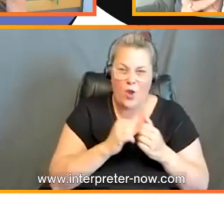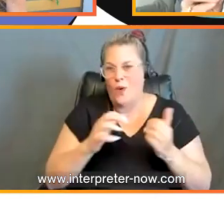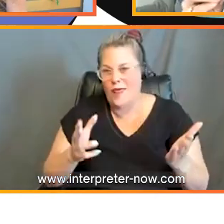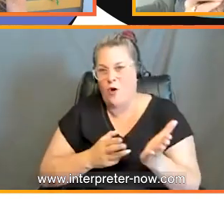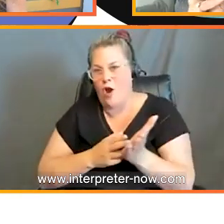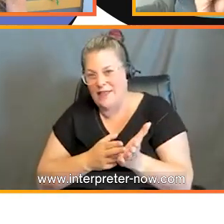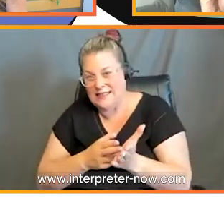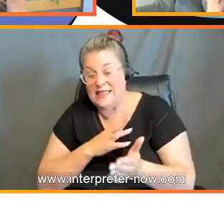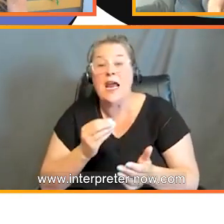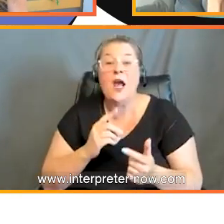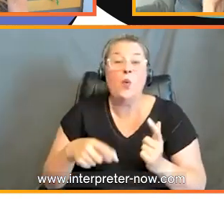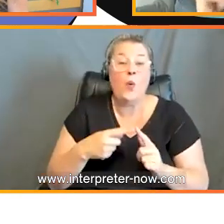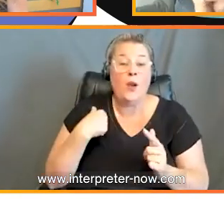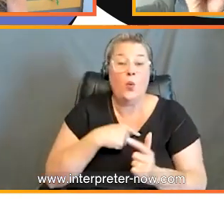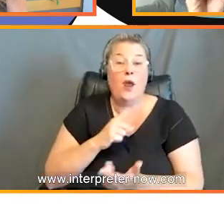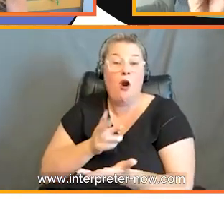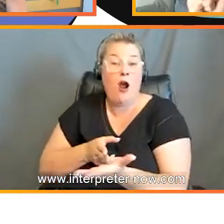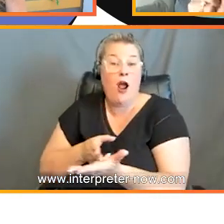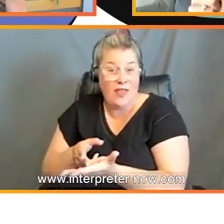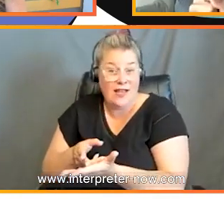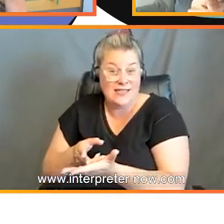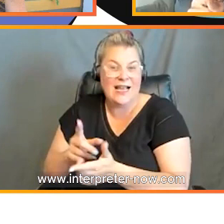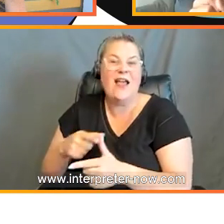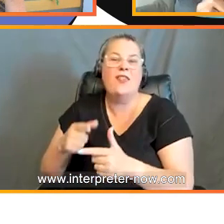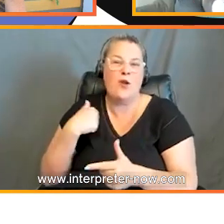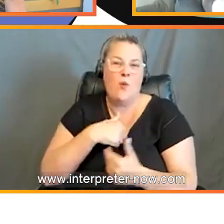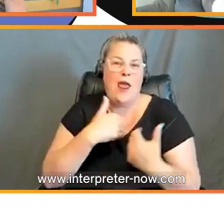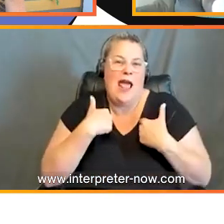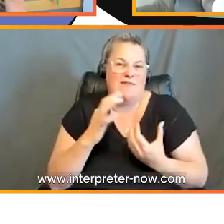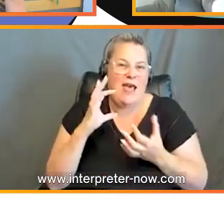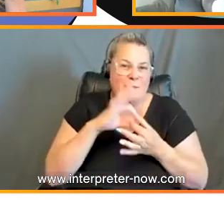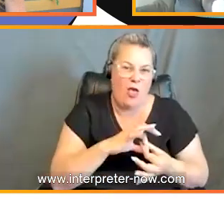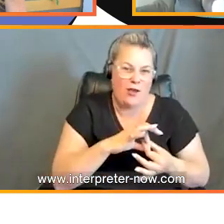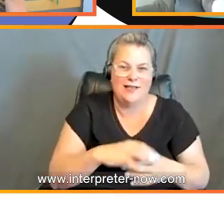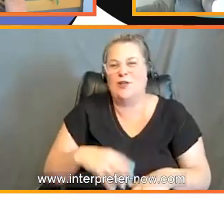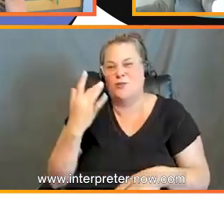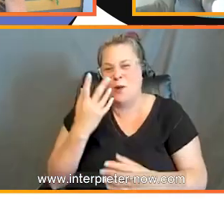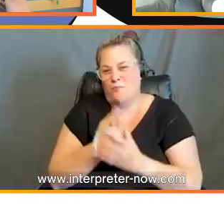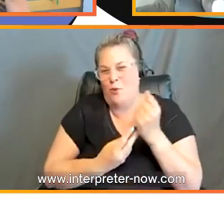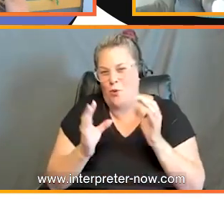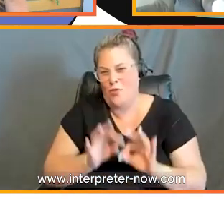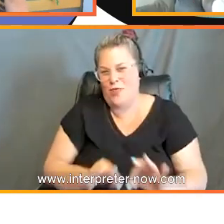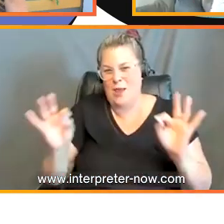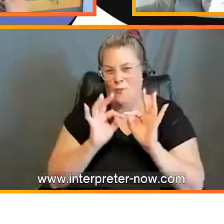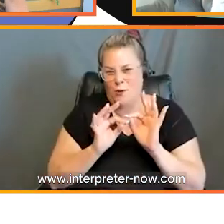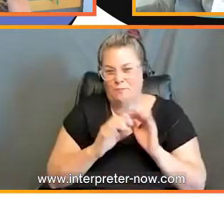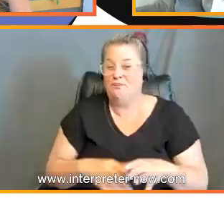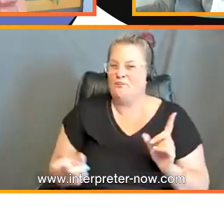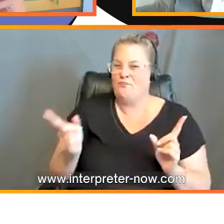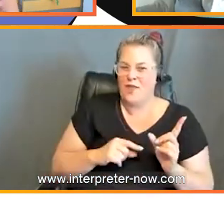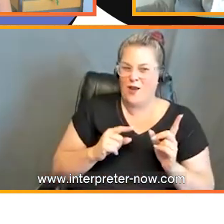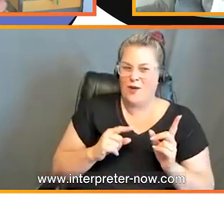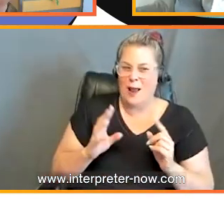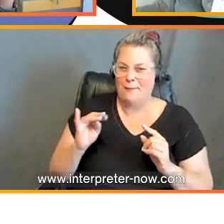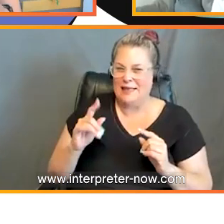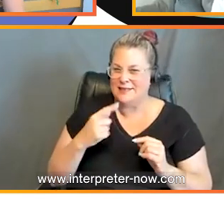belonging without authenticity. And when we are authentic, we have belonging. And this is why both are so important.